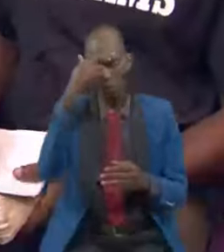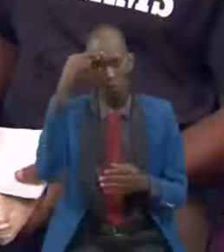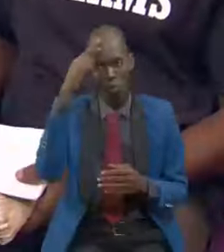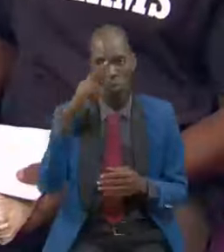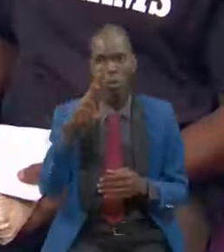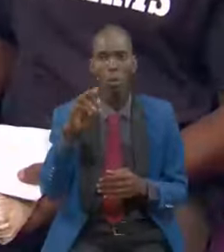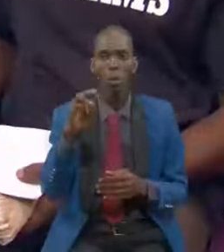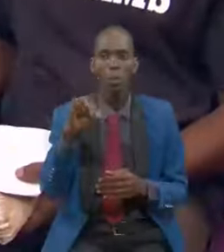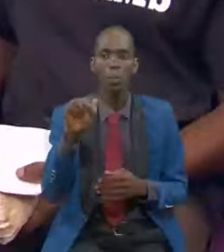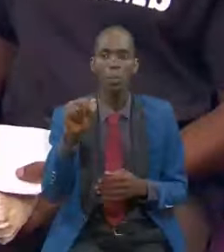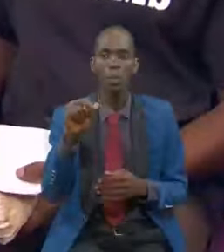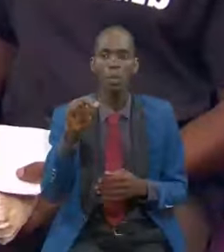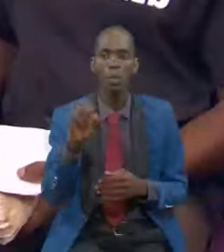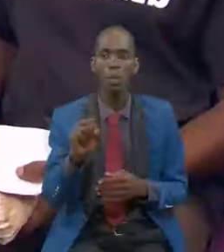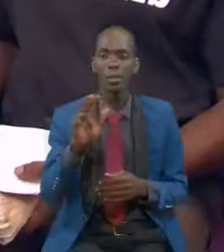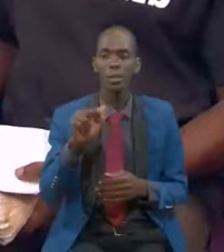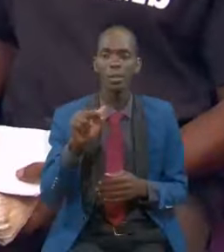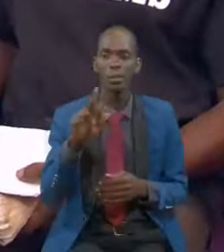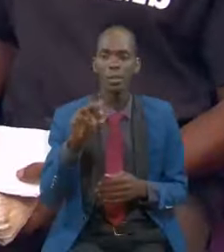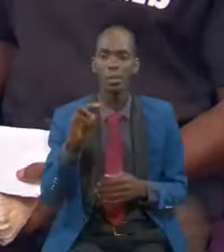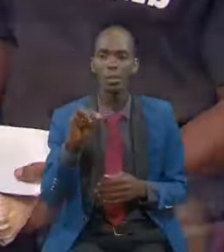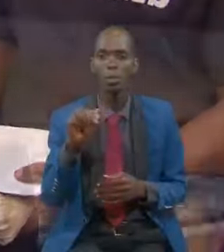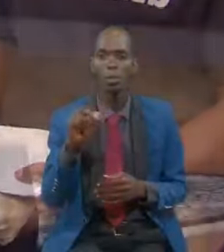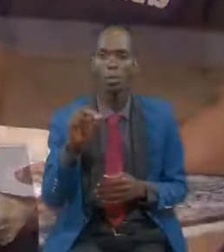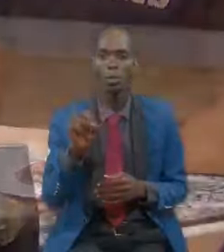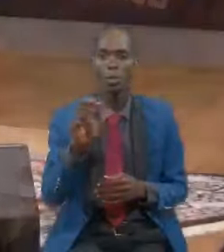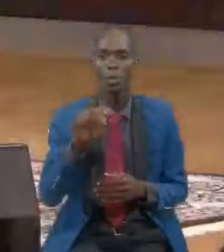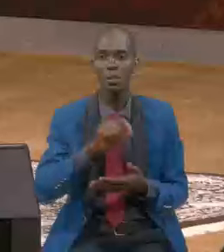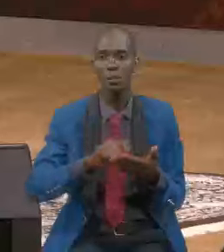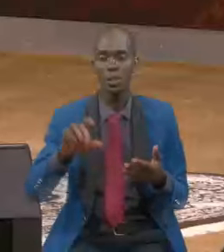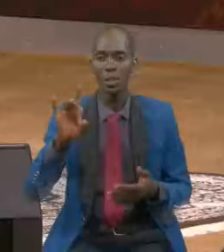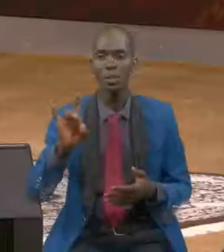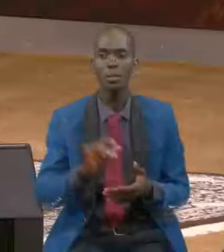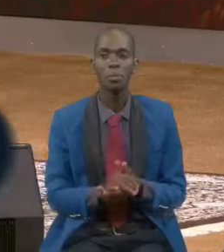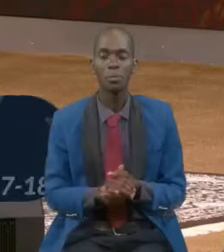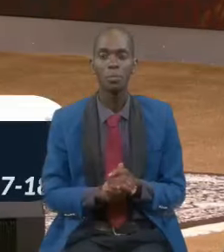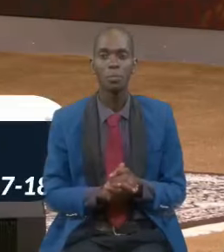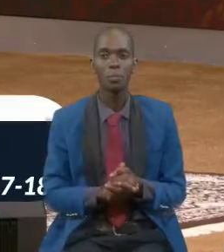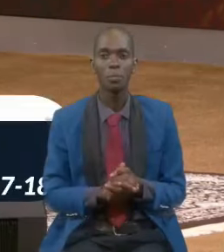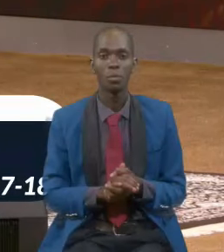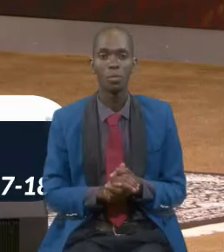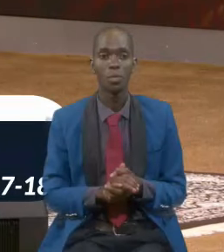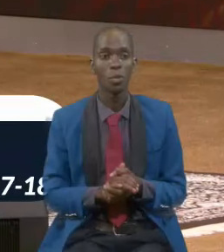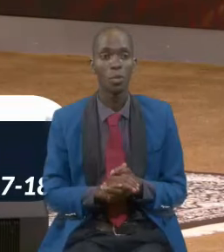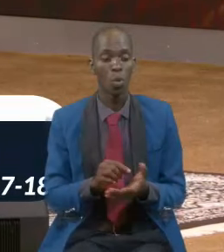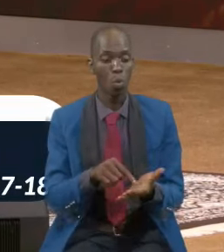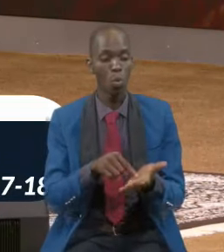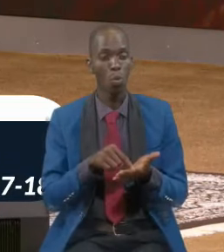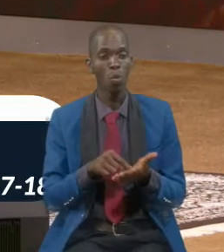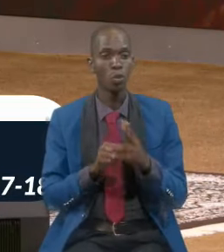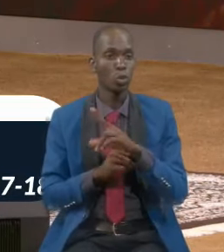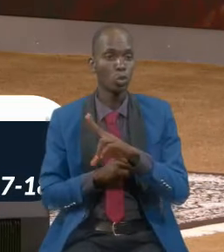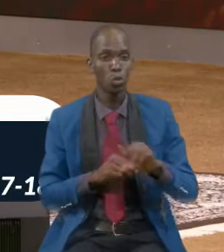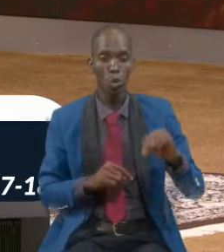13. In Romans chapter 13, reading from verse 8. Owe no man